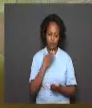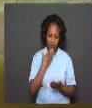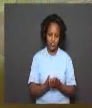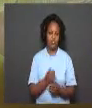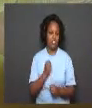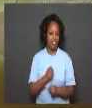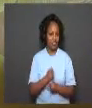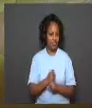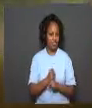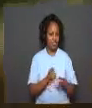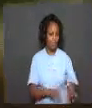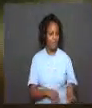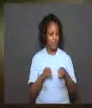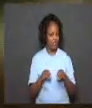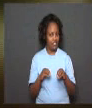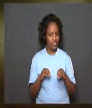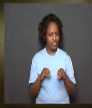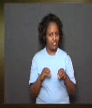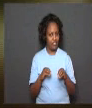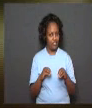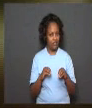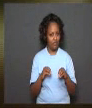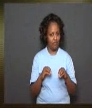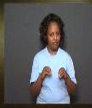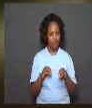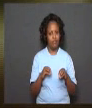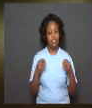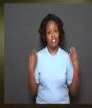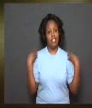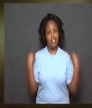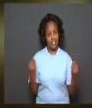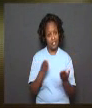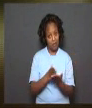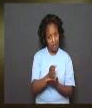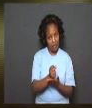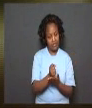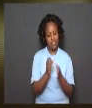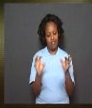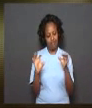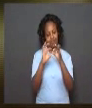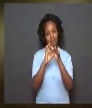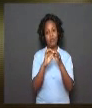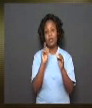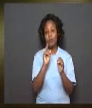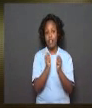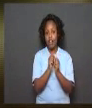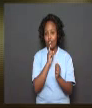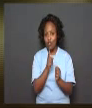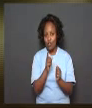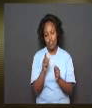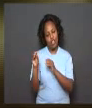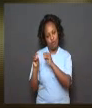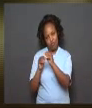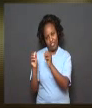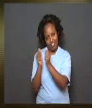Well done, students. The right to security is related to the right